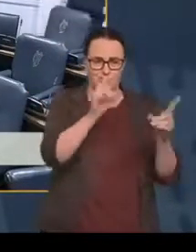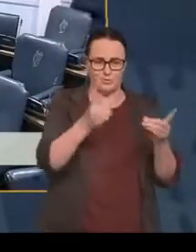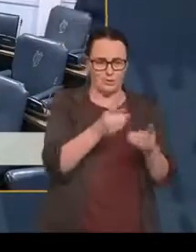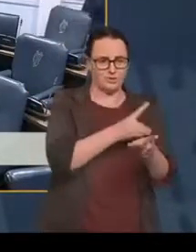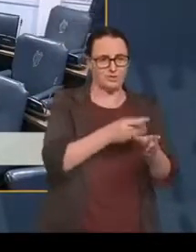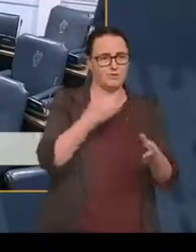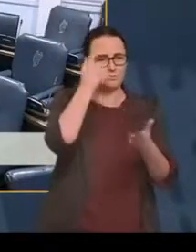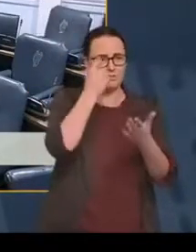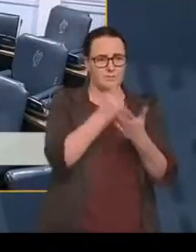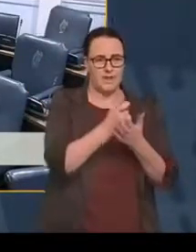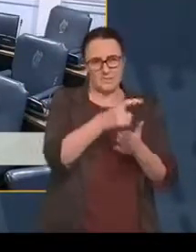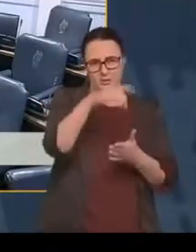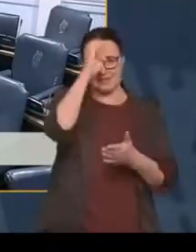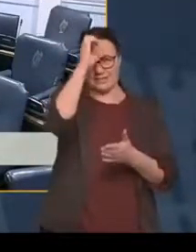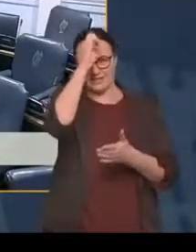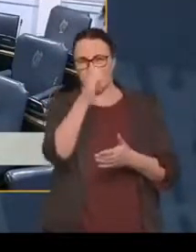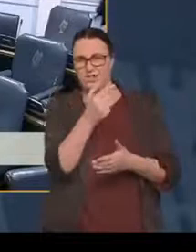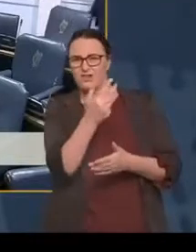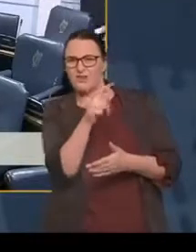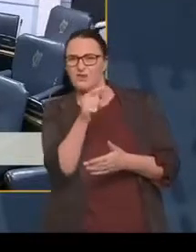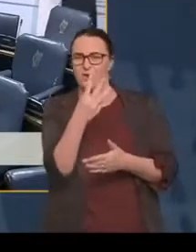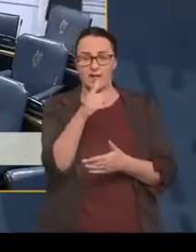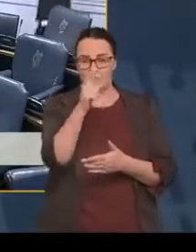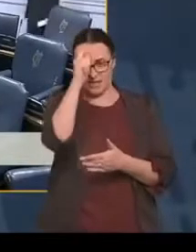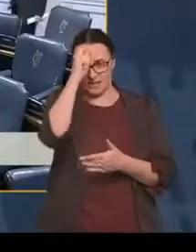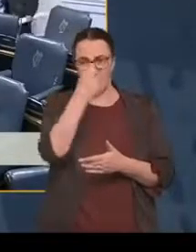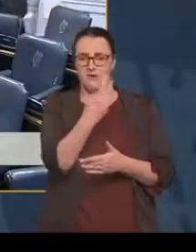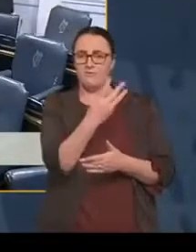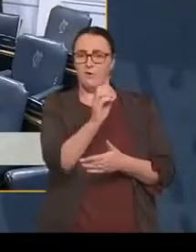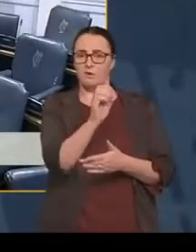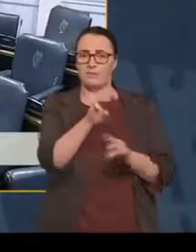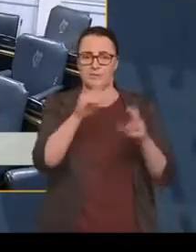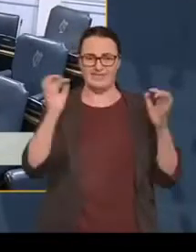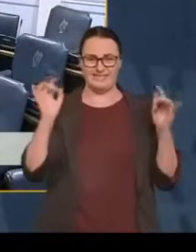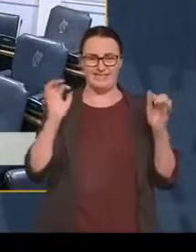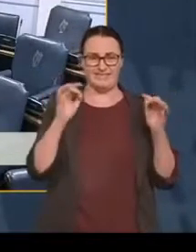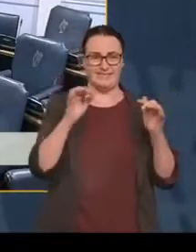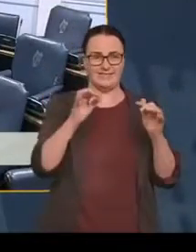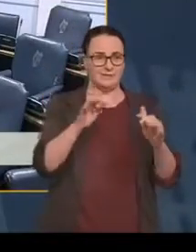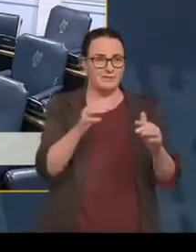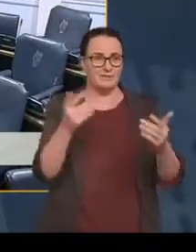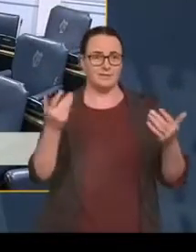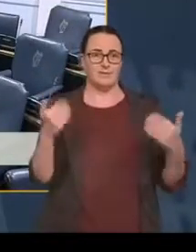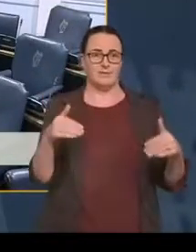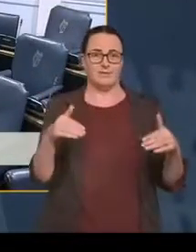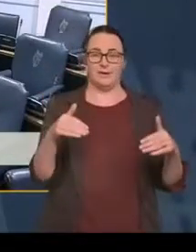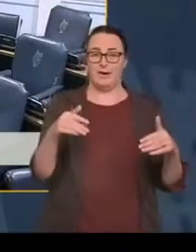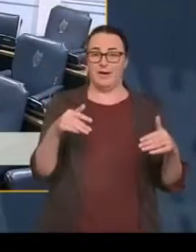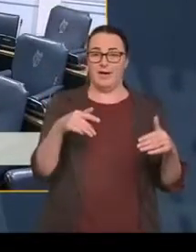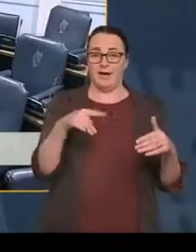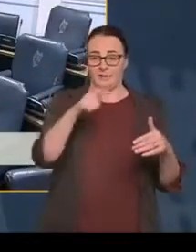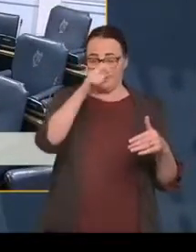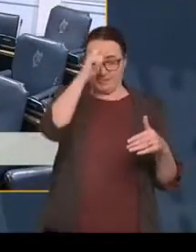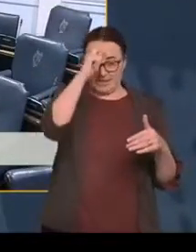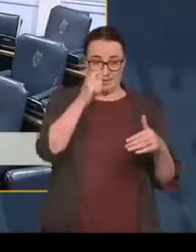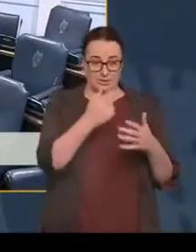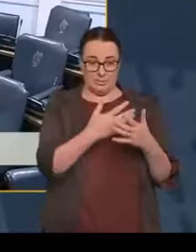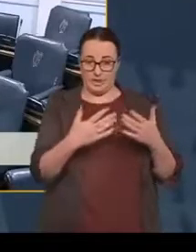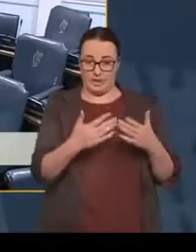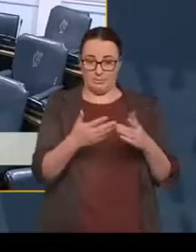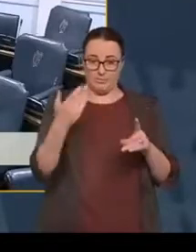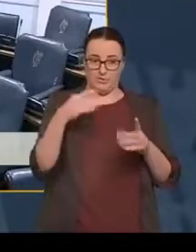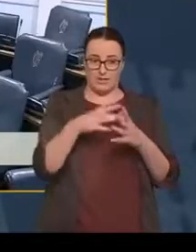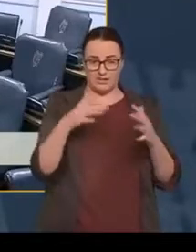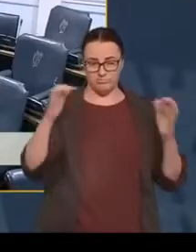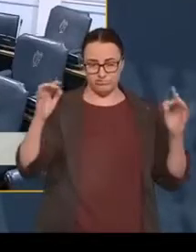summer. And I think you were expecting 3 or 4 people, and I think you might have had 40 people. And I don't believe there was ever a meeting with a minister who had so many